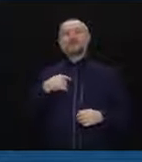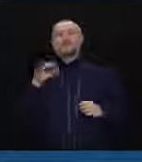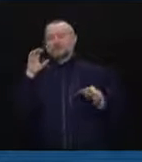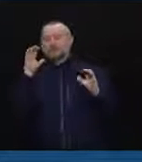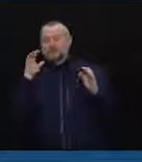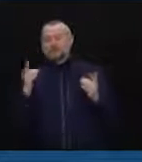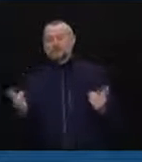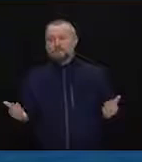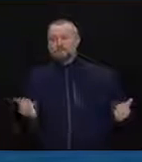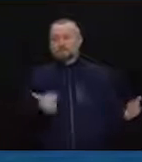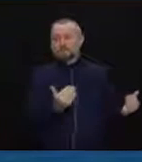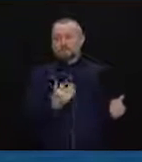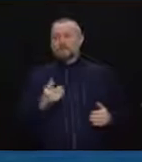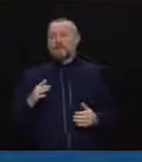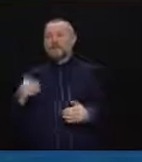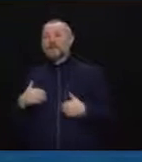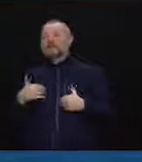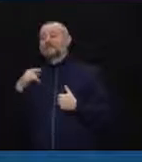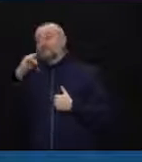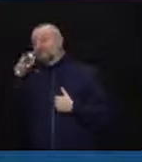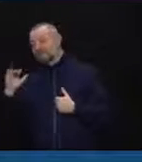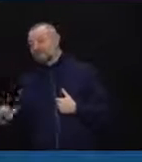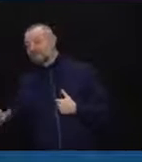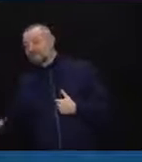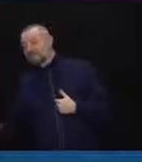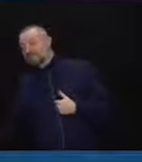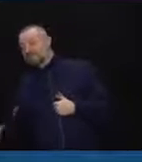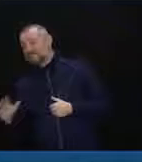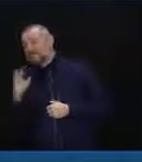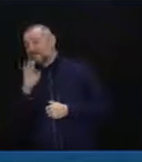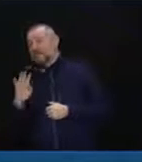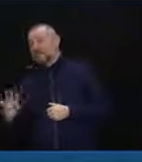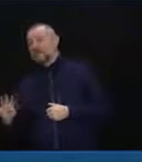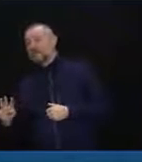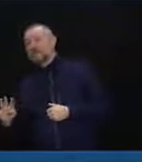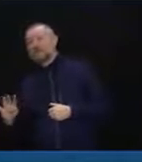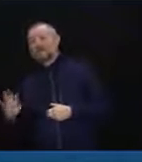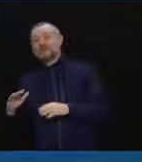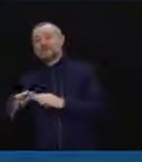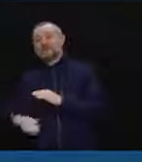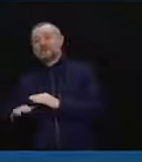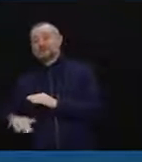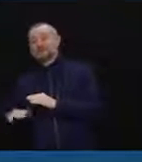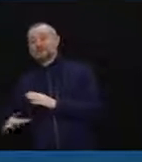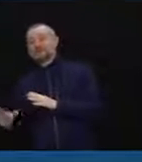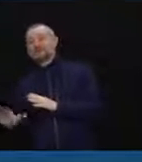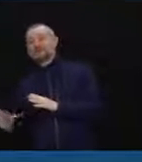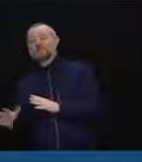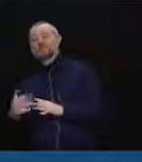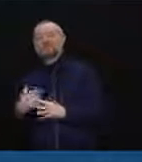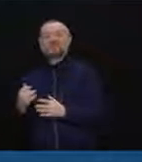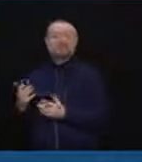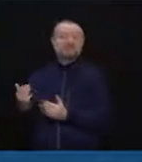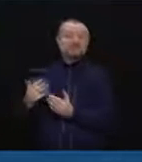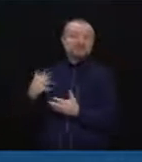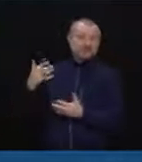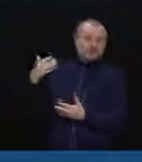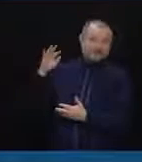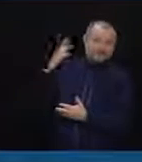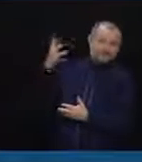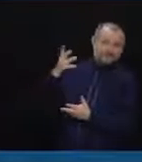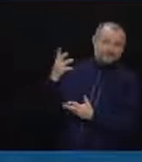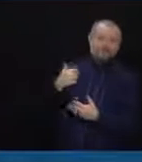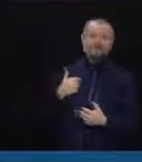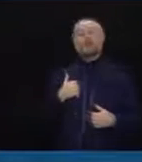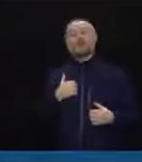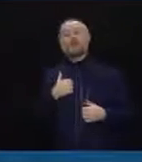kids, you know, little ones up until age 4. Right now, it's not been approved, but we're hoping the Pfizer vaccine will be available for them even at the